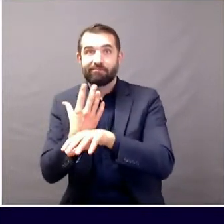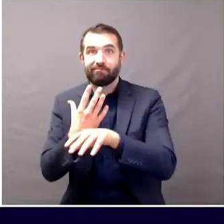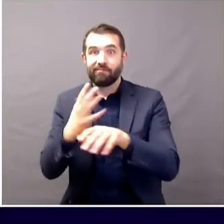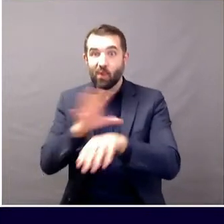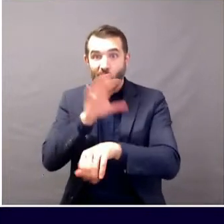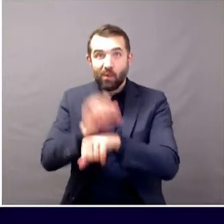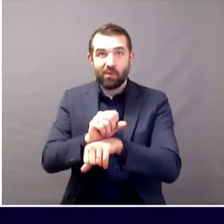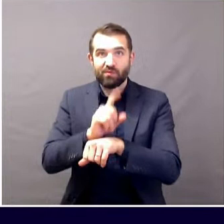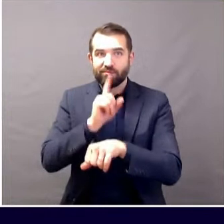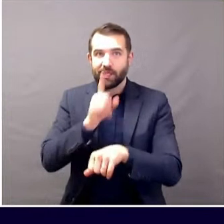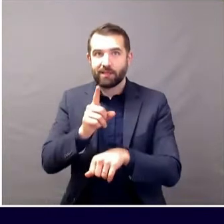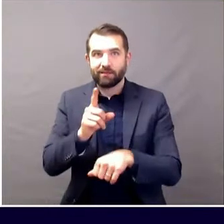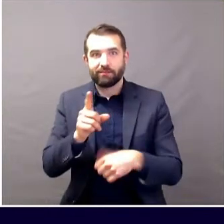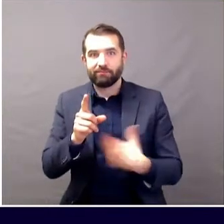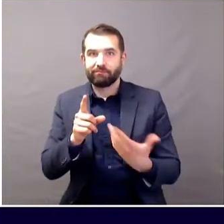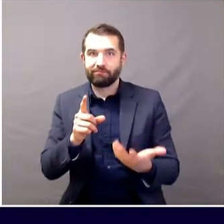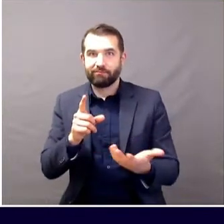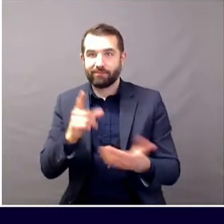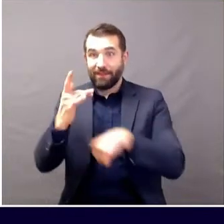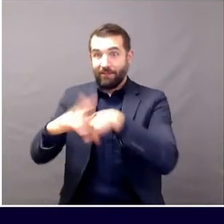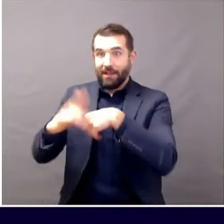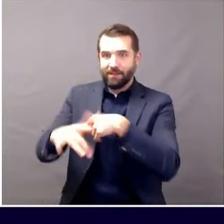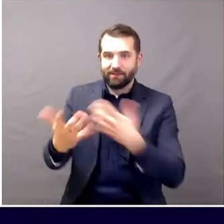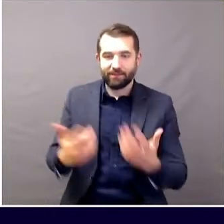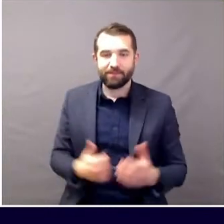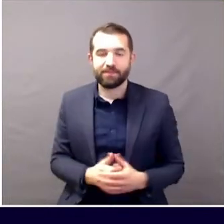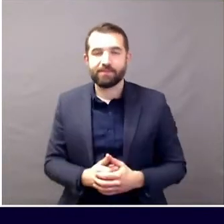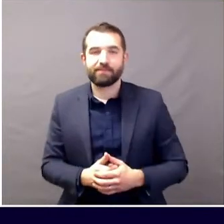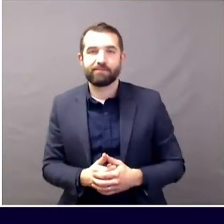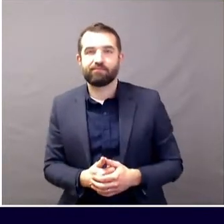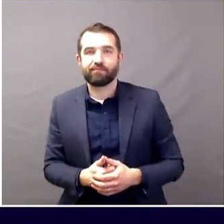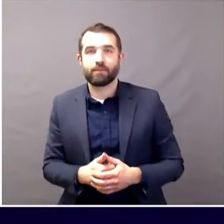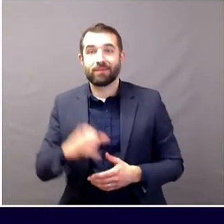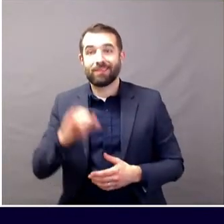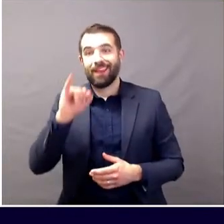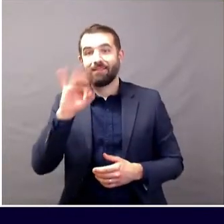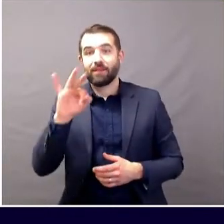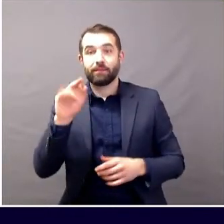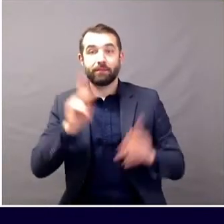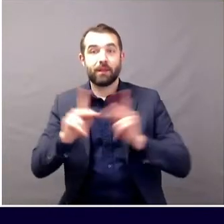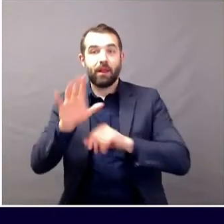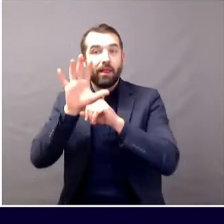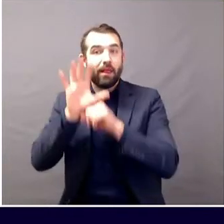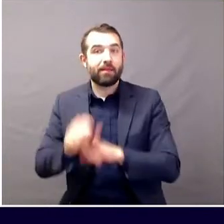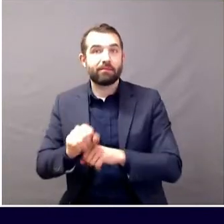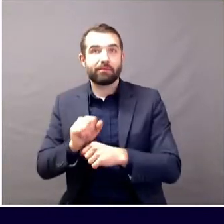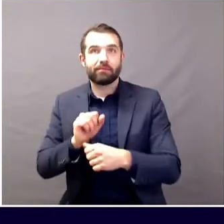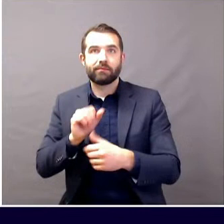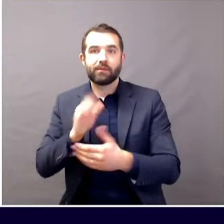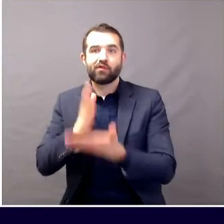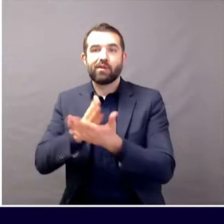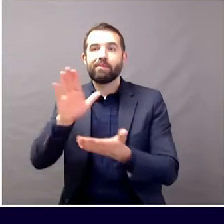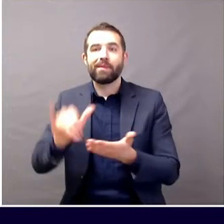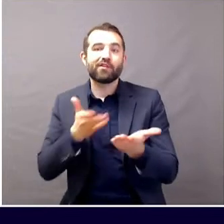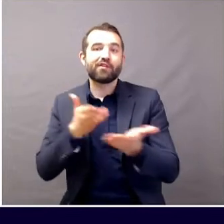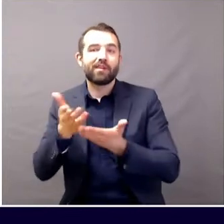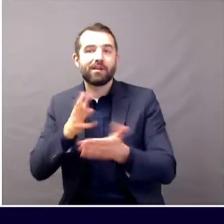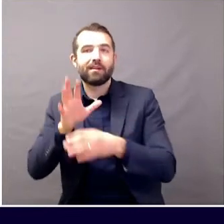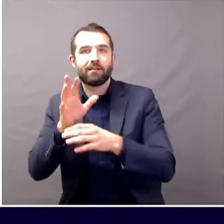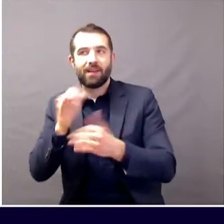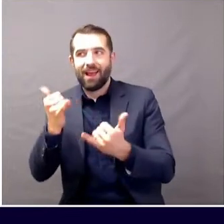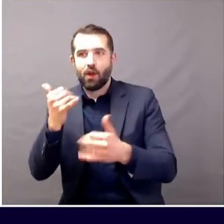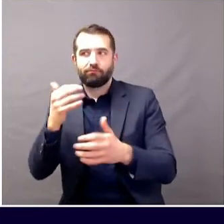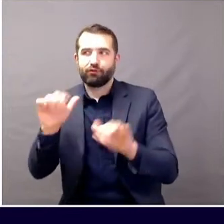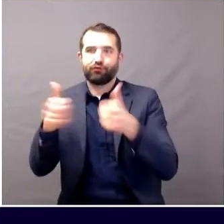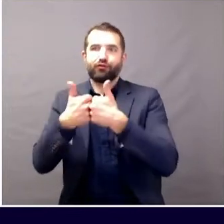somewhere, but our partners at 211 have tracked where the changes in operations are for each provider, so